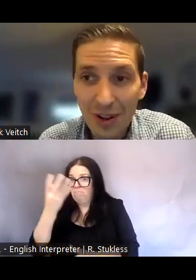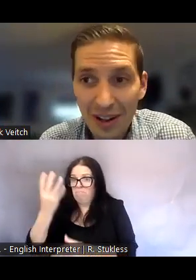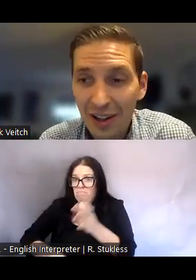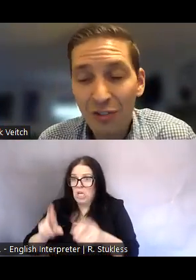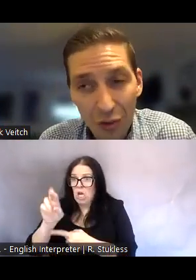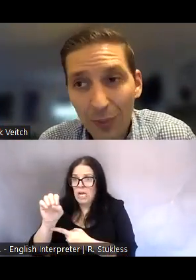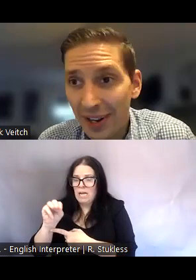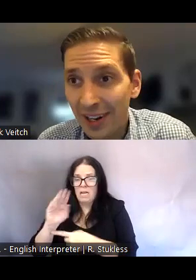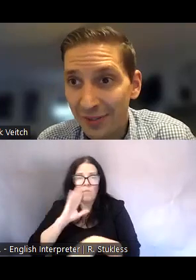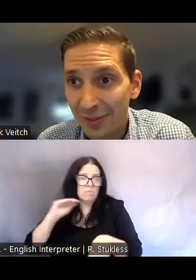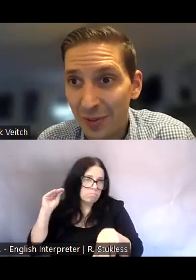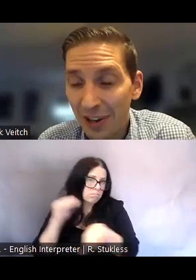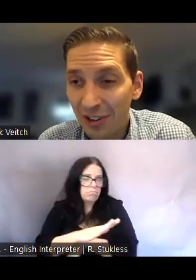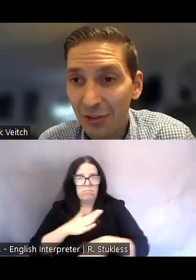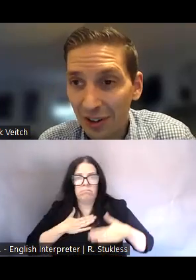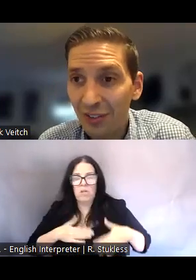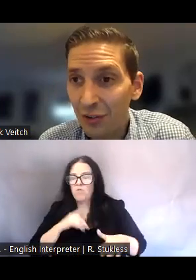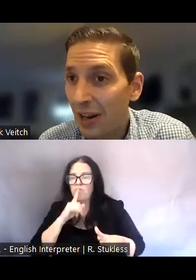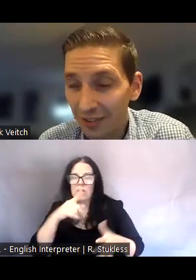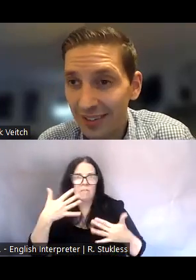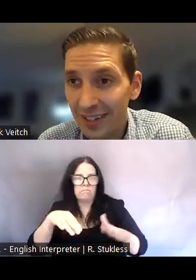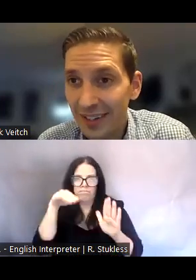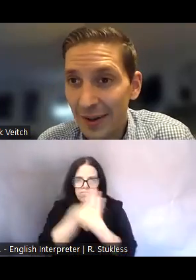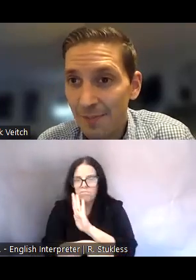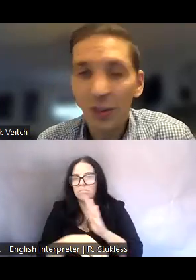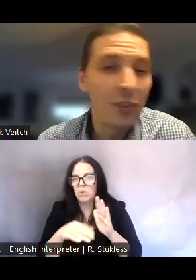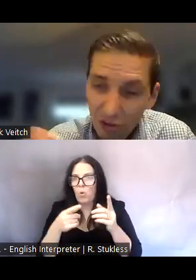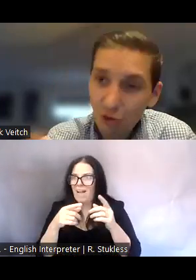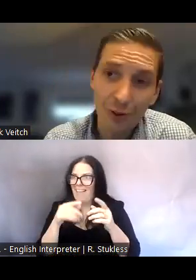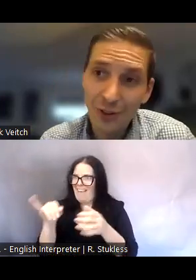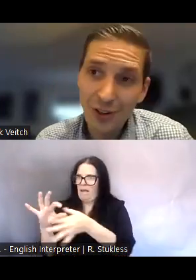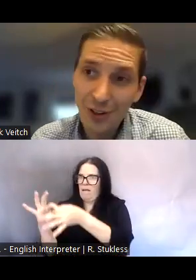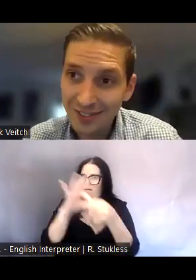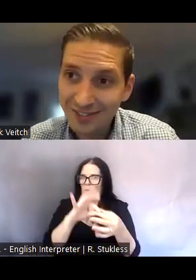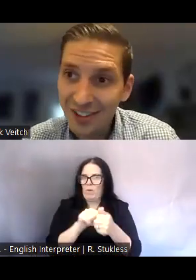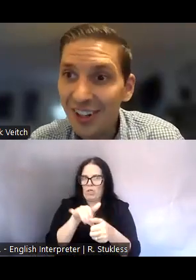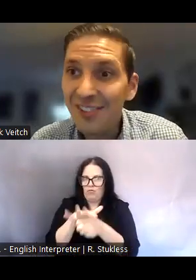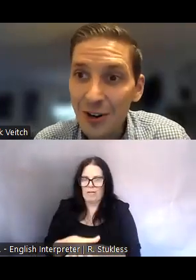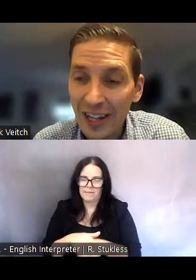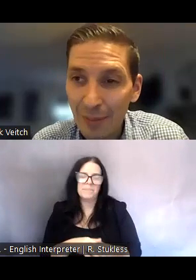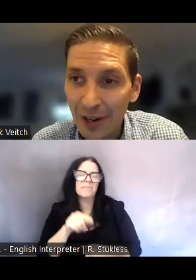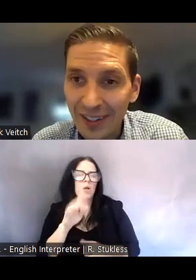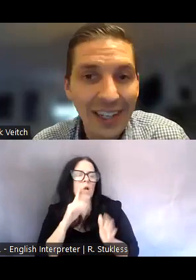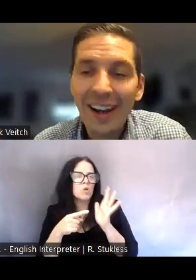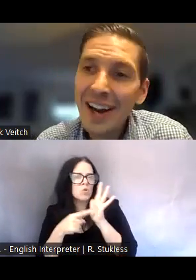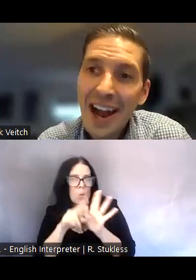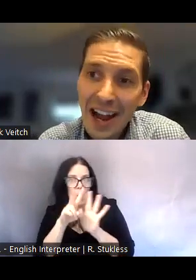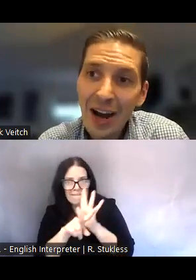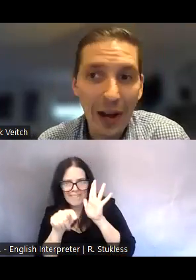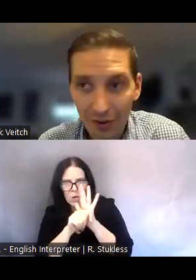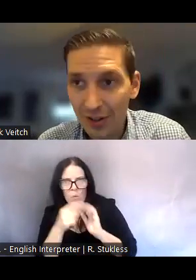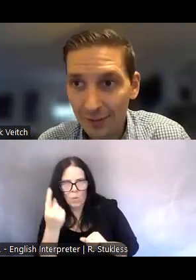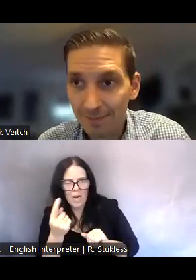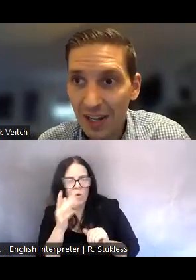substance use, can be a super negative when managing those feelings of stress. So I've got a short little video here that's going to continue to elaborate